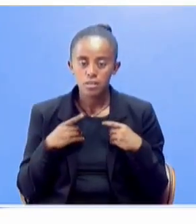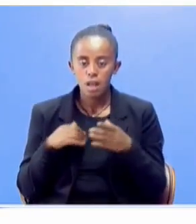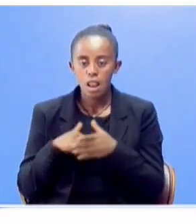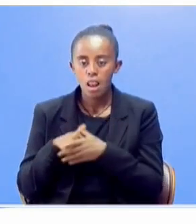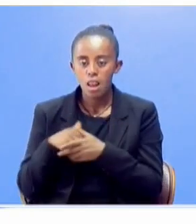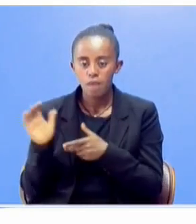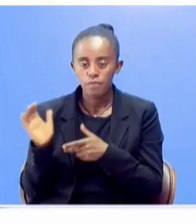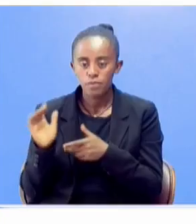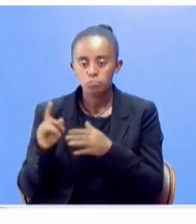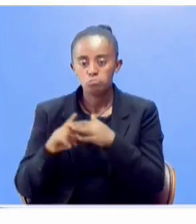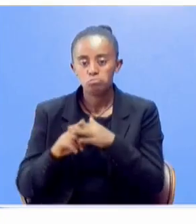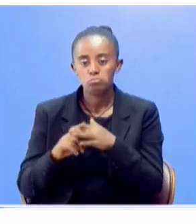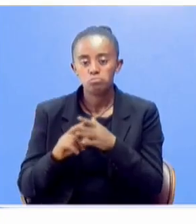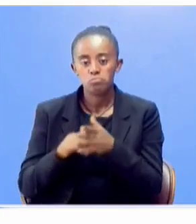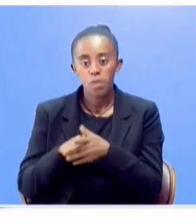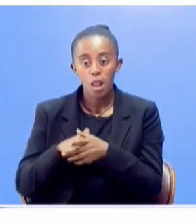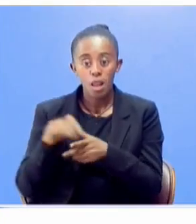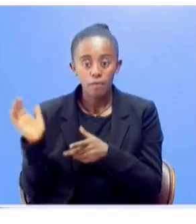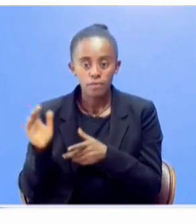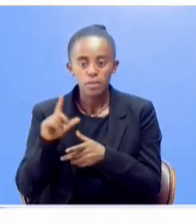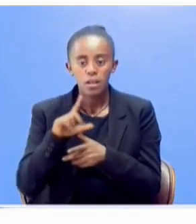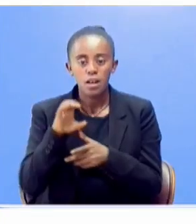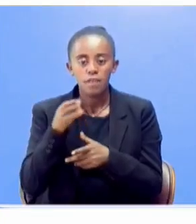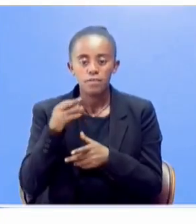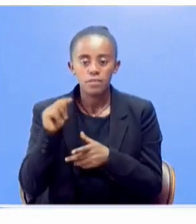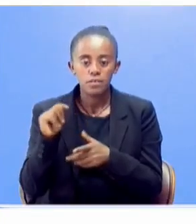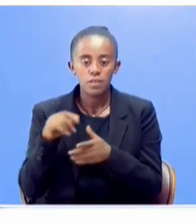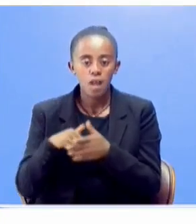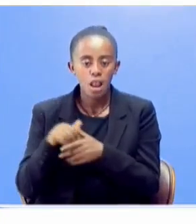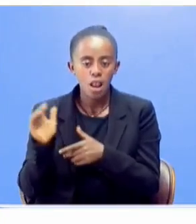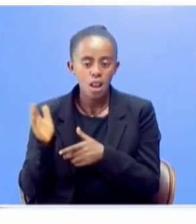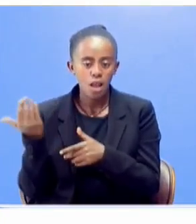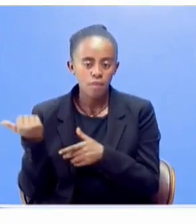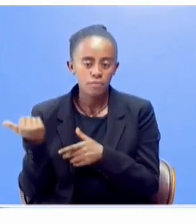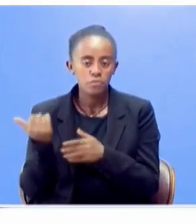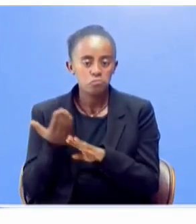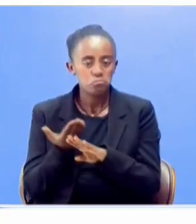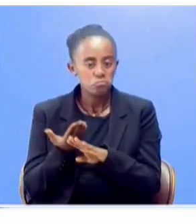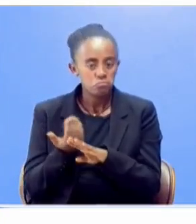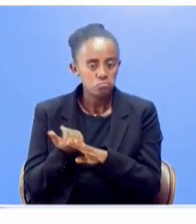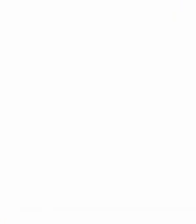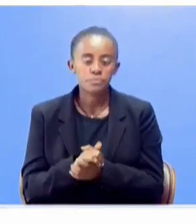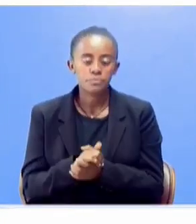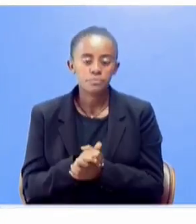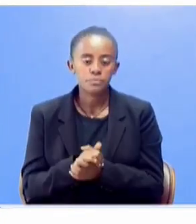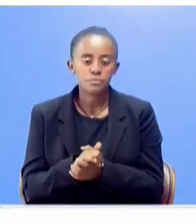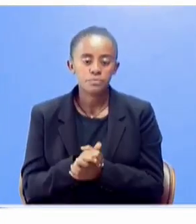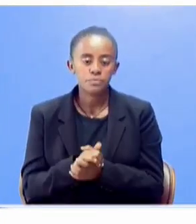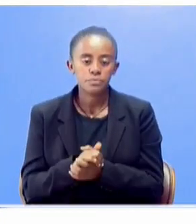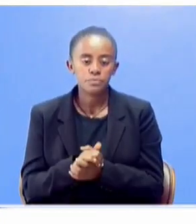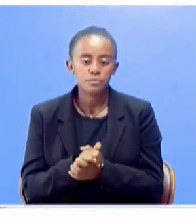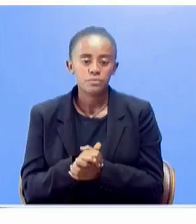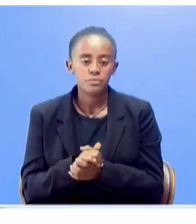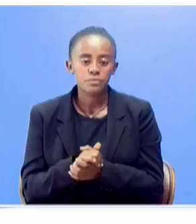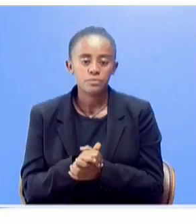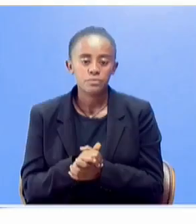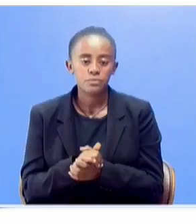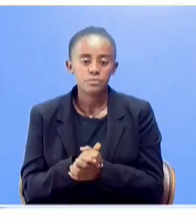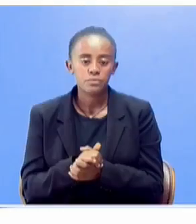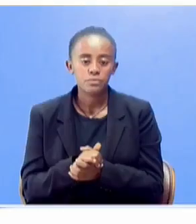left. They had left early, or they had left,